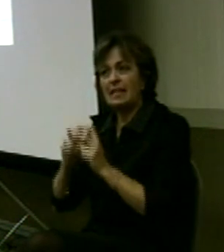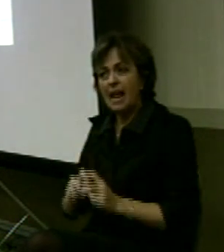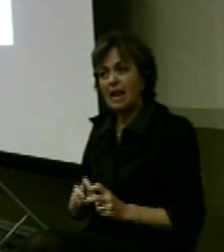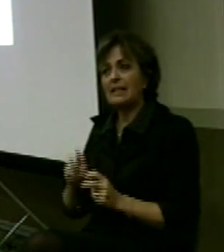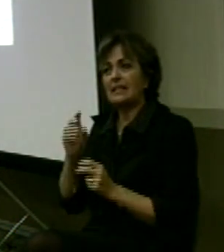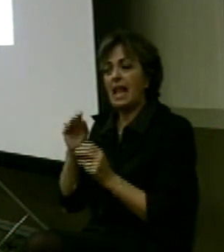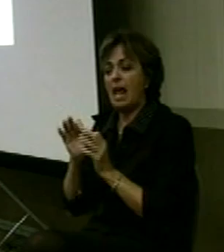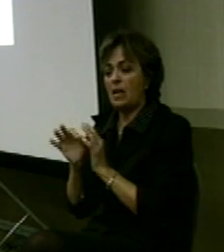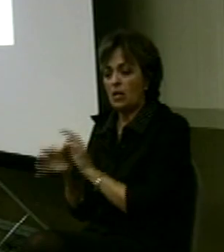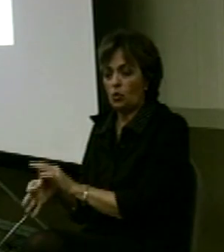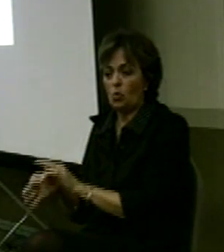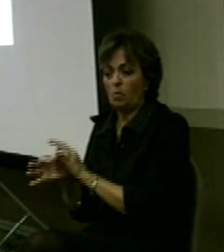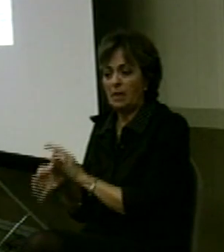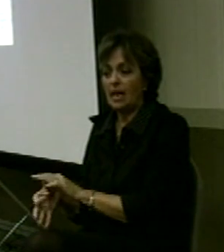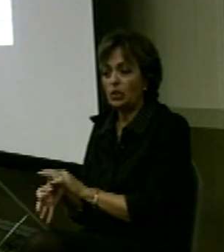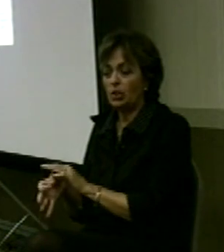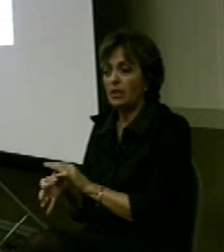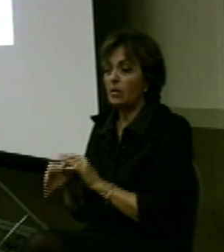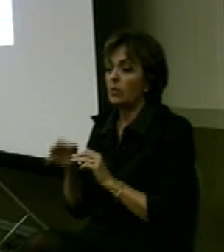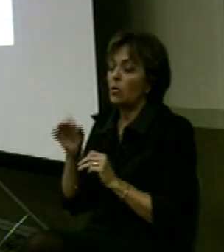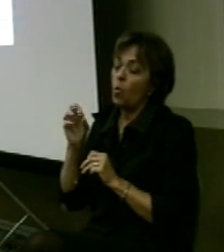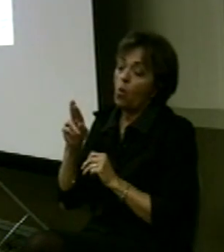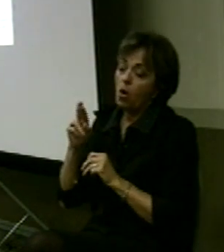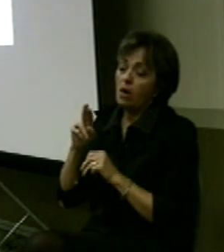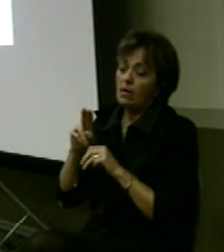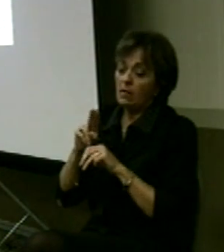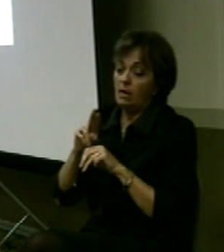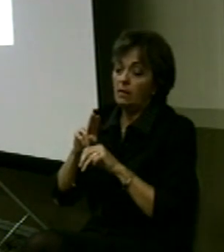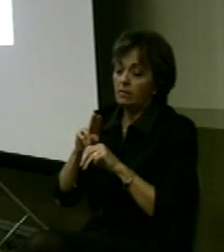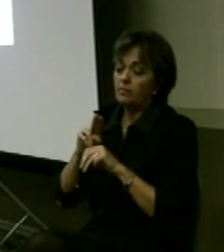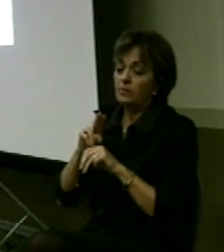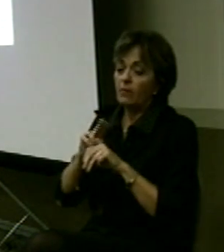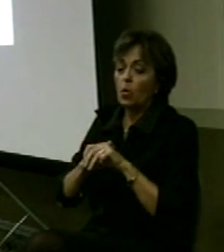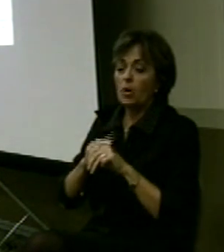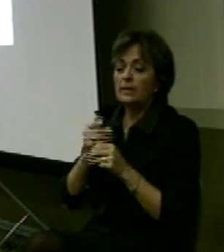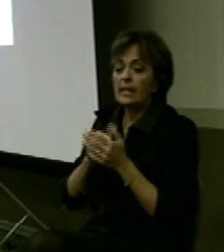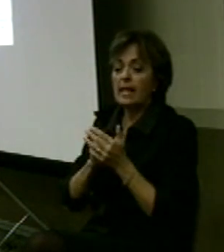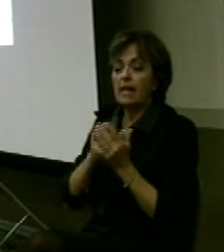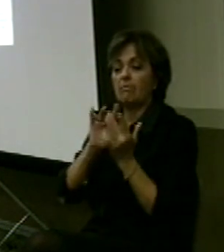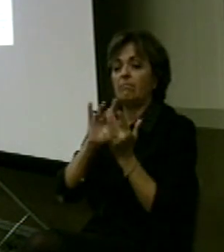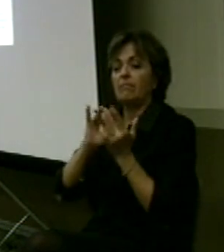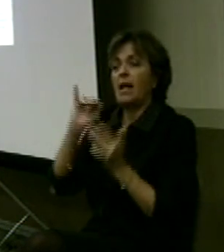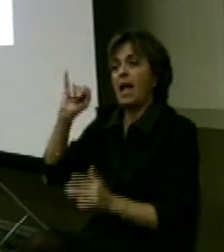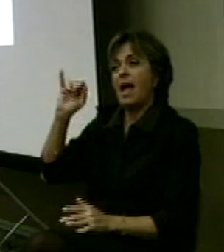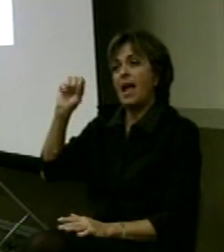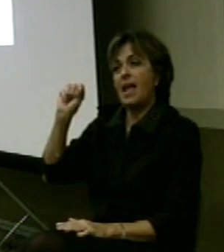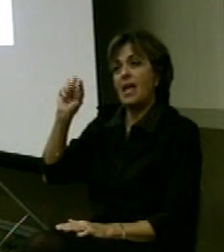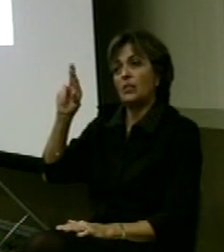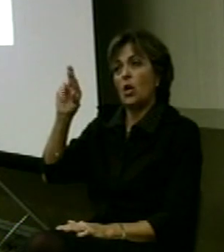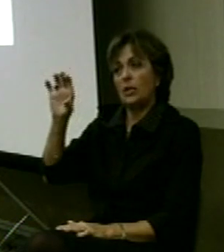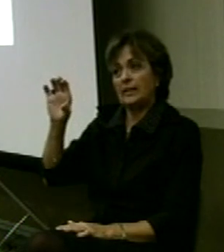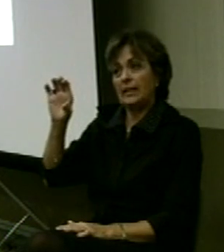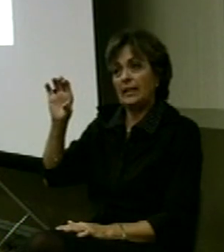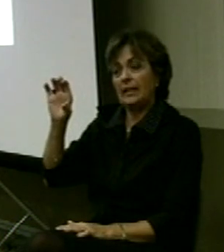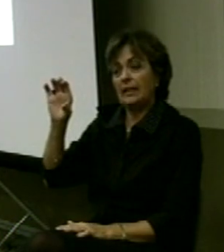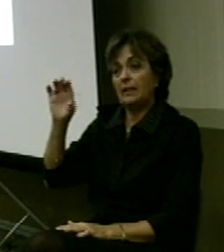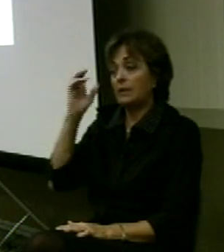analysis, and the interpretation. Or, of course, again, consider contacting ISRC.